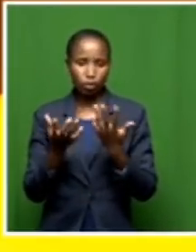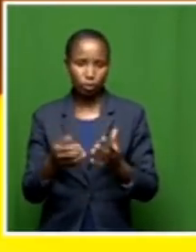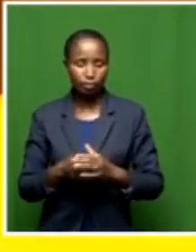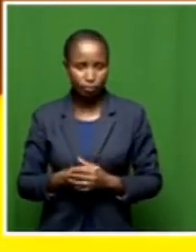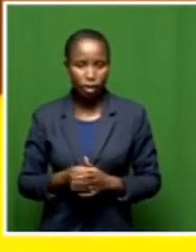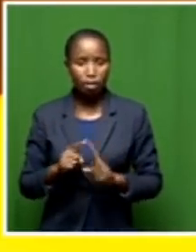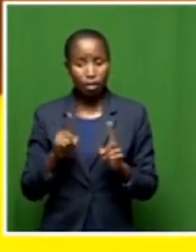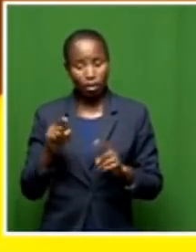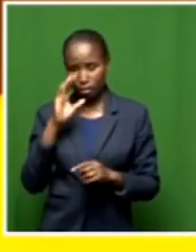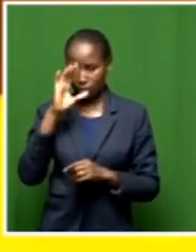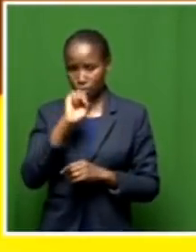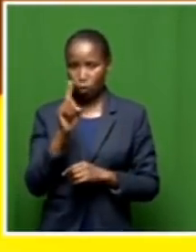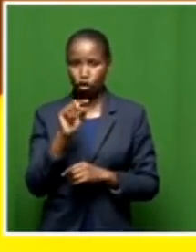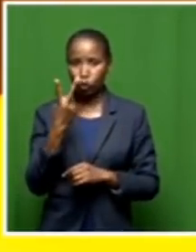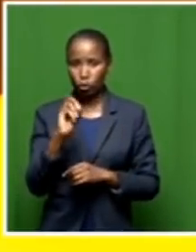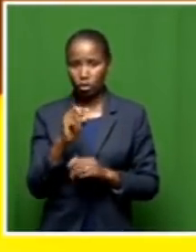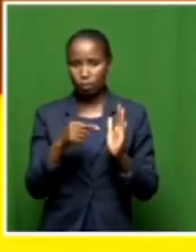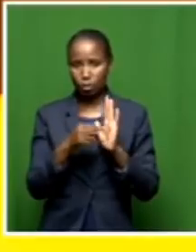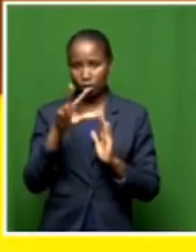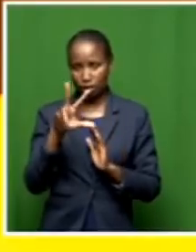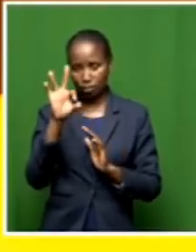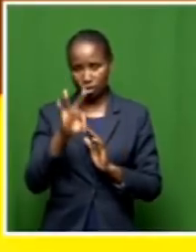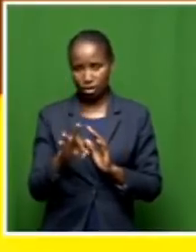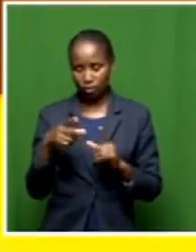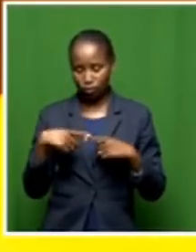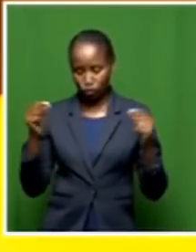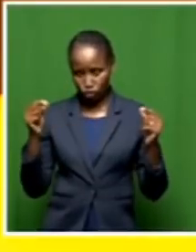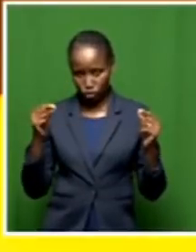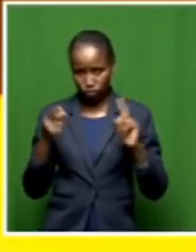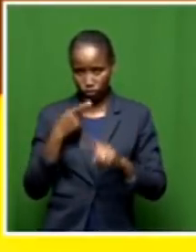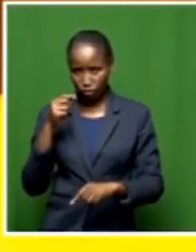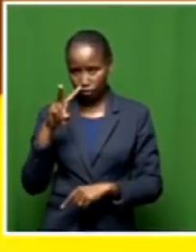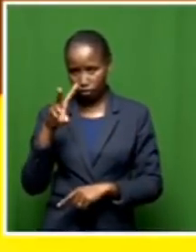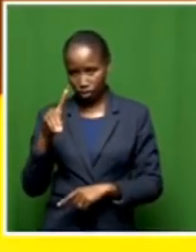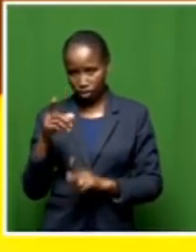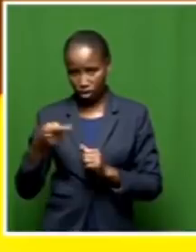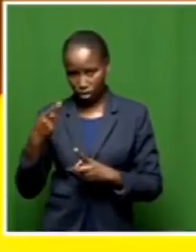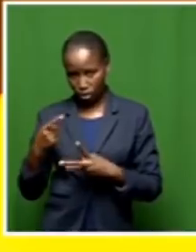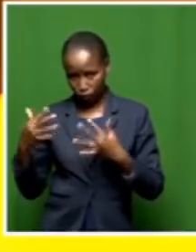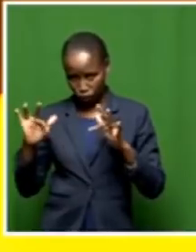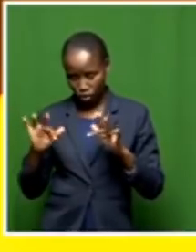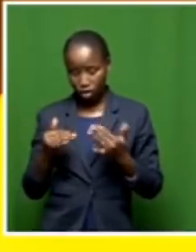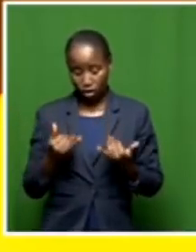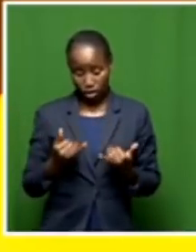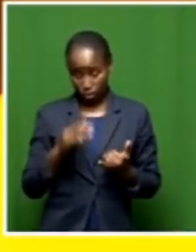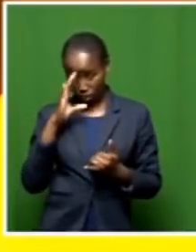20.8% complete in the VD count, the projection is now for the ANC to come in at